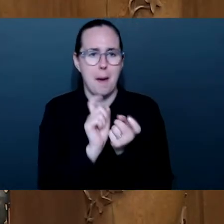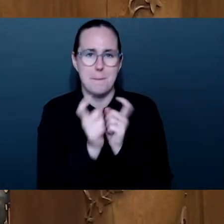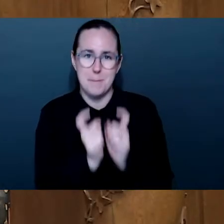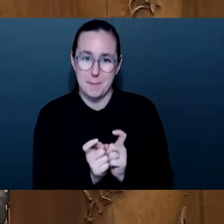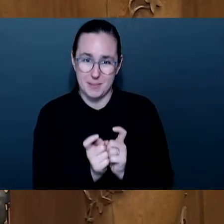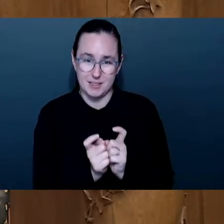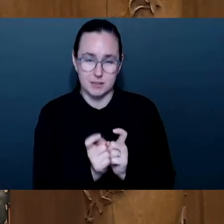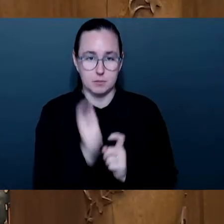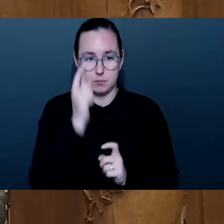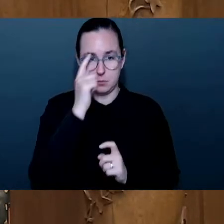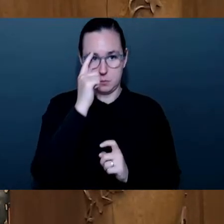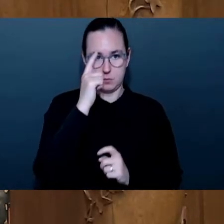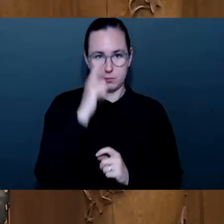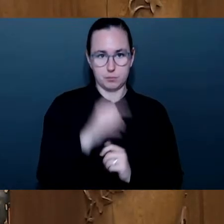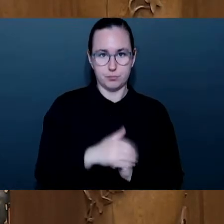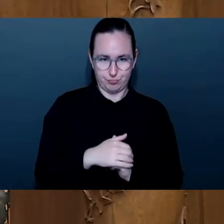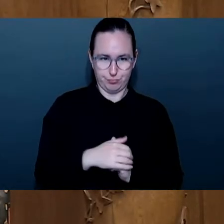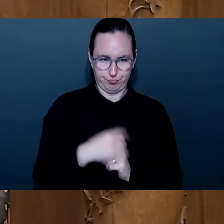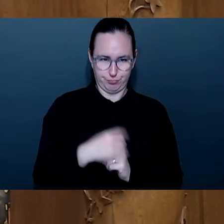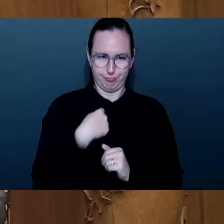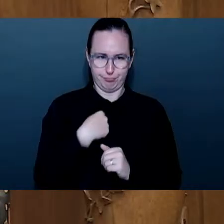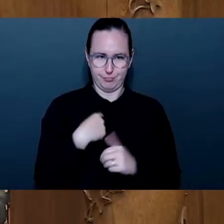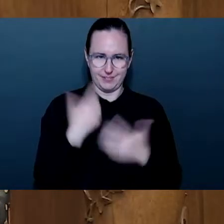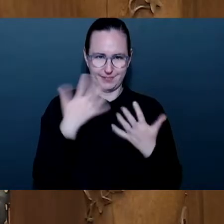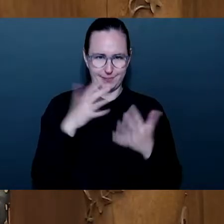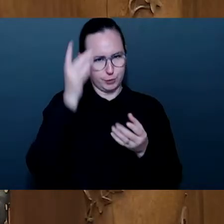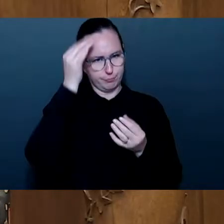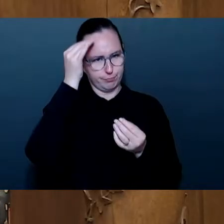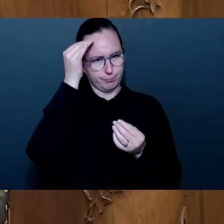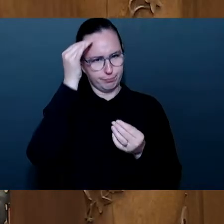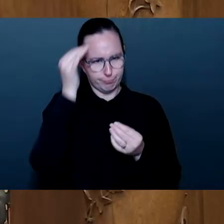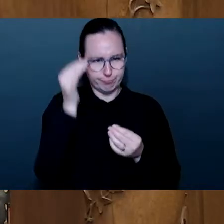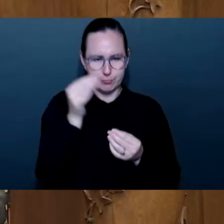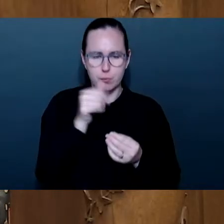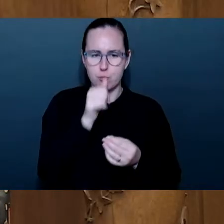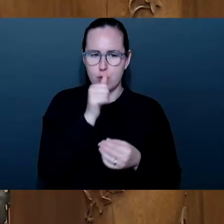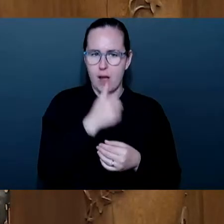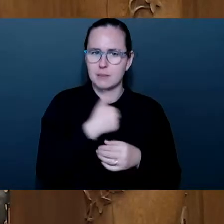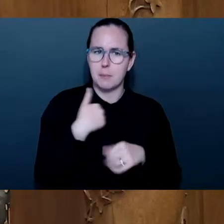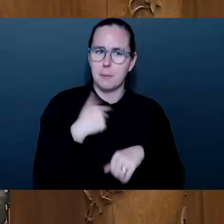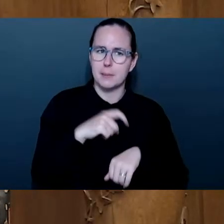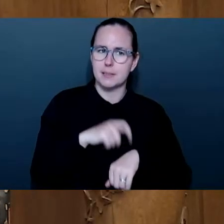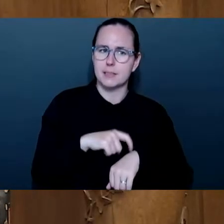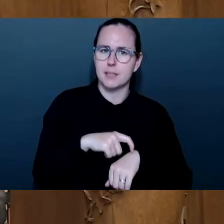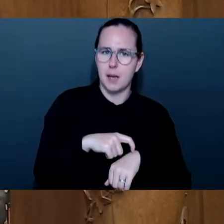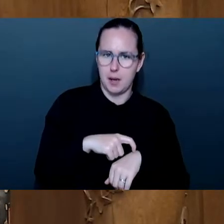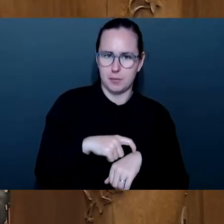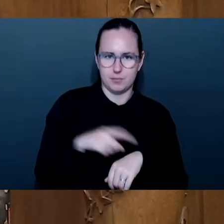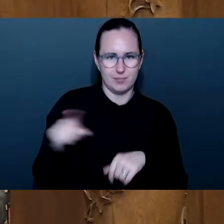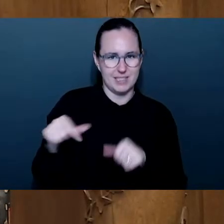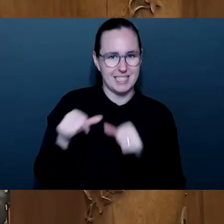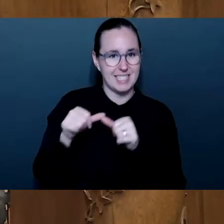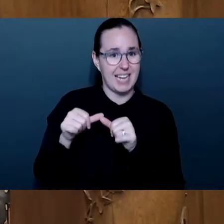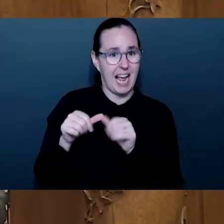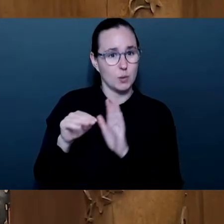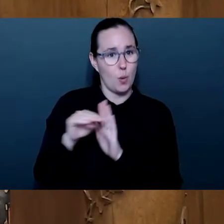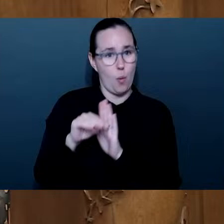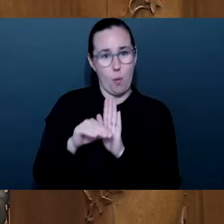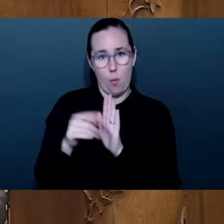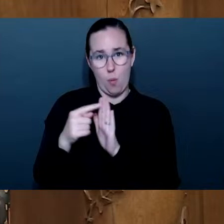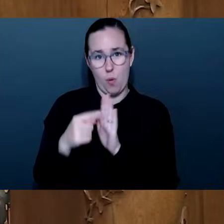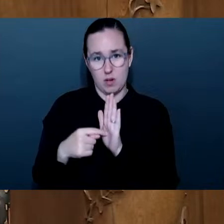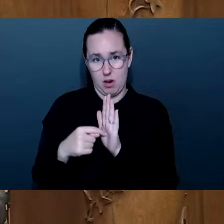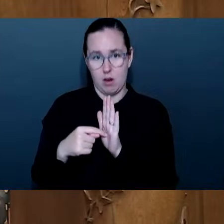notes that the standing order changes that took effect in the 43rd Parliament have run the course of nearly a